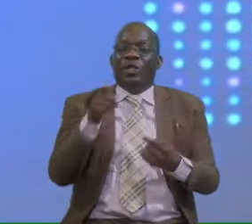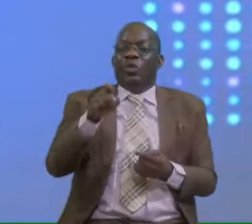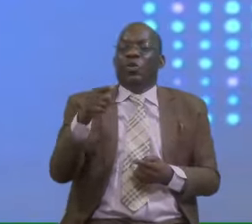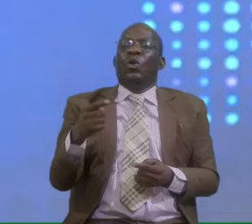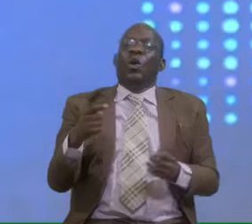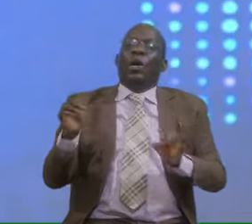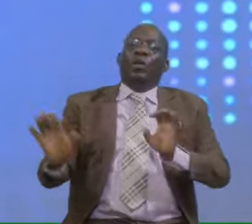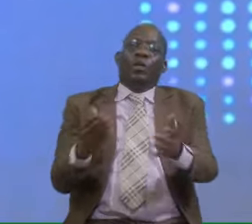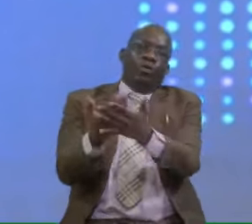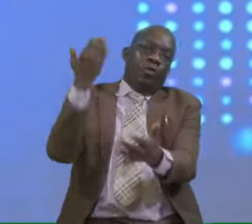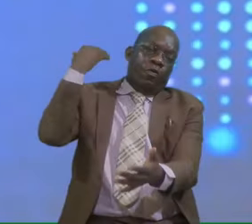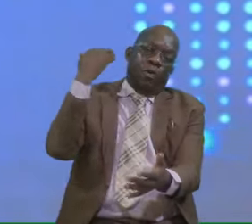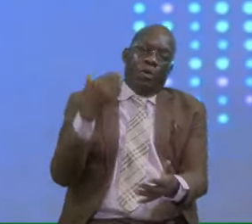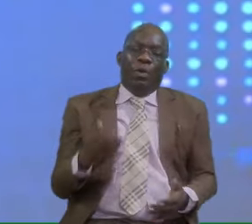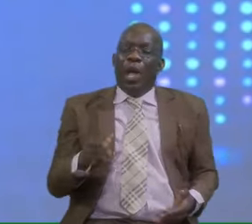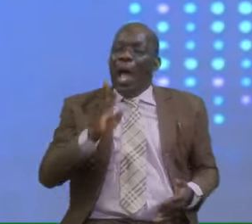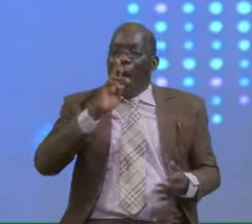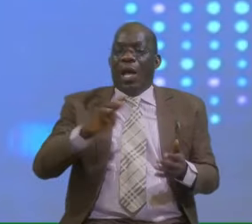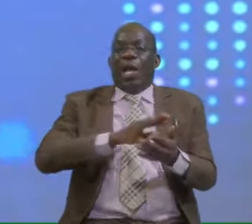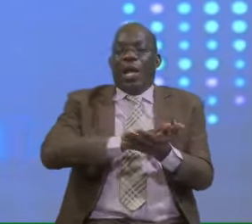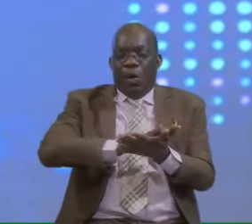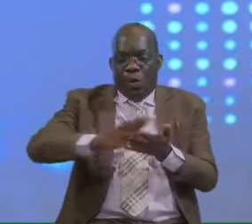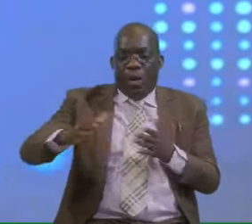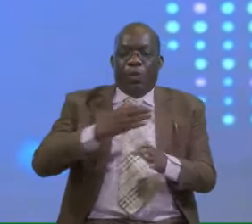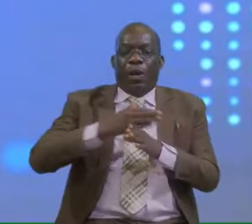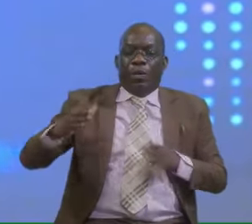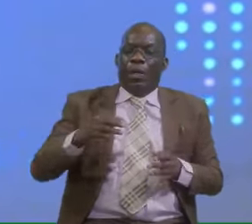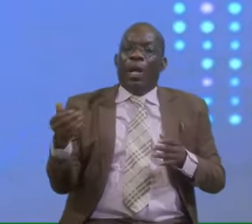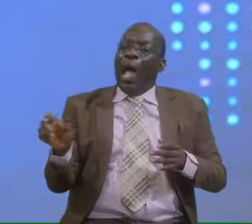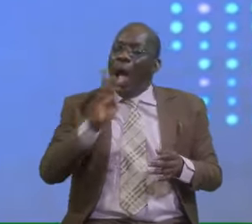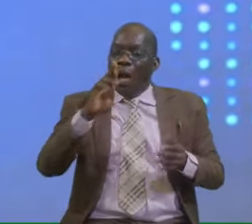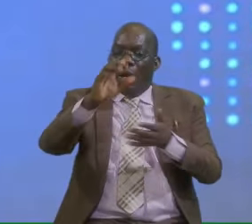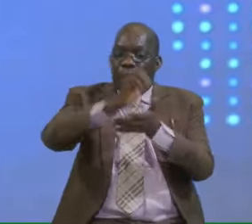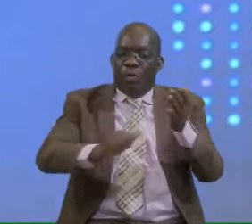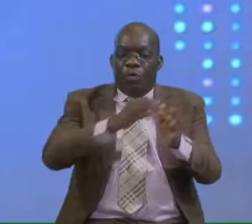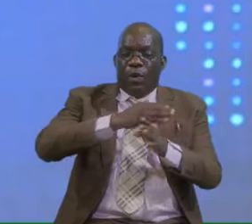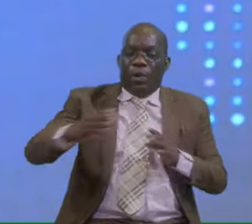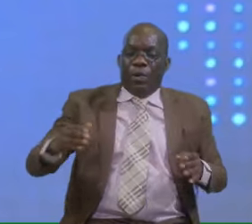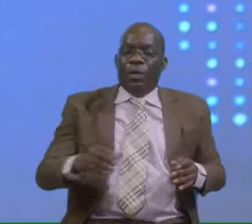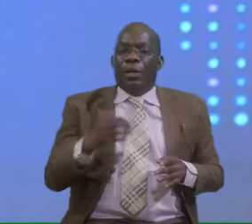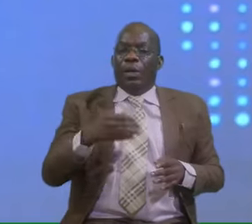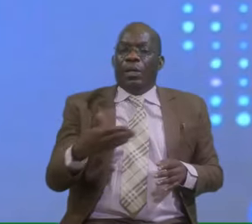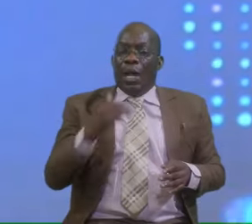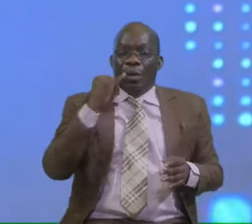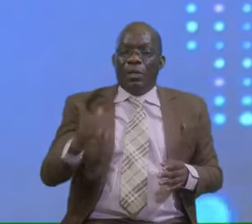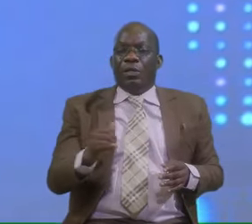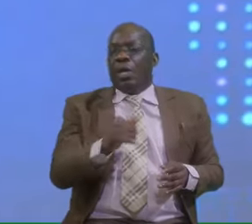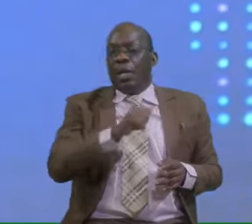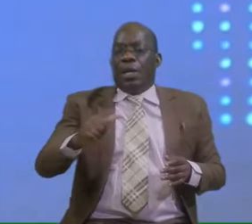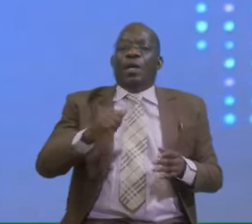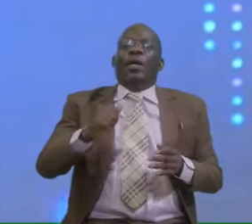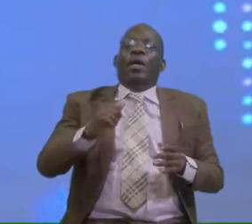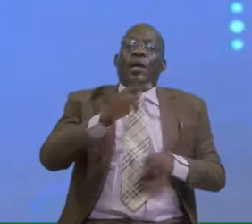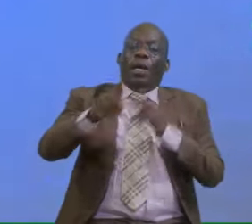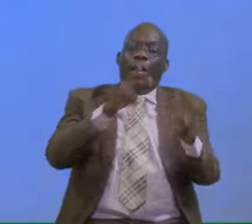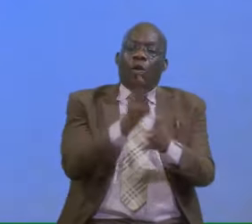blotted out. They're wiped out. There's a melting, a kind of melting in heaven